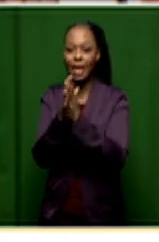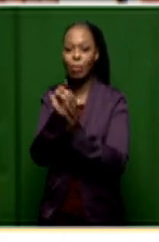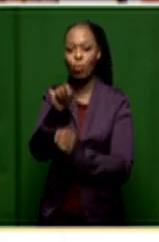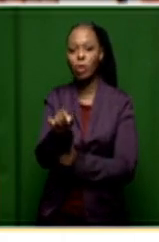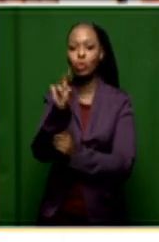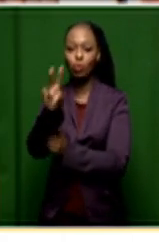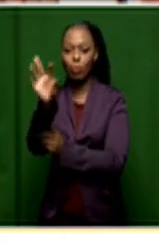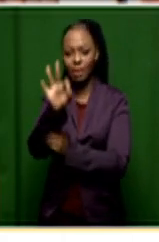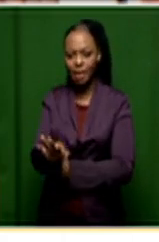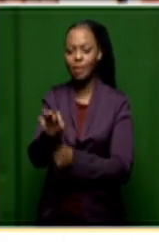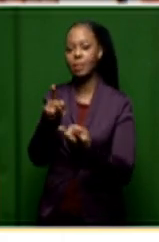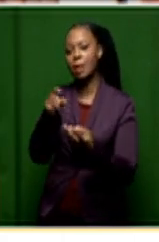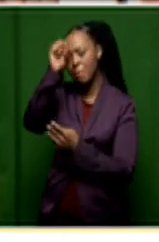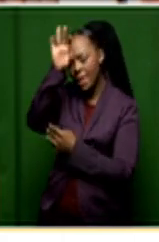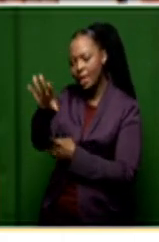210.2%, mining,